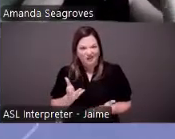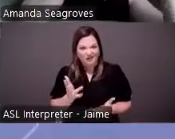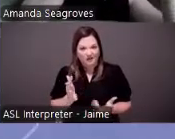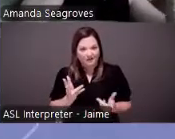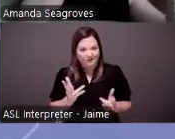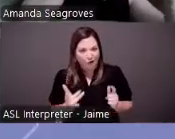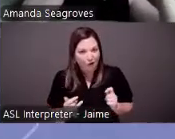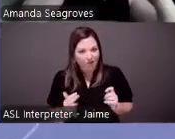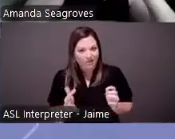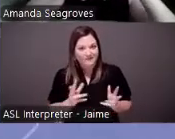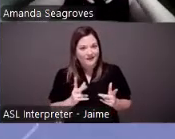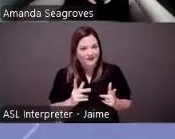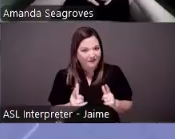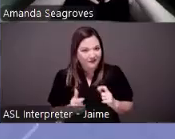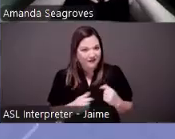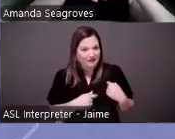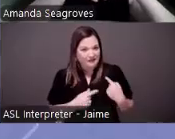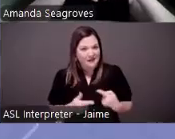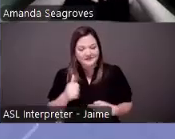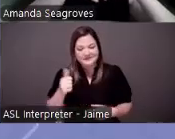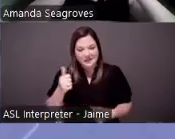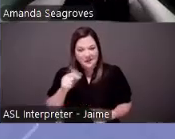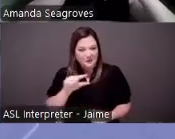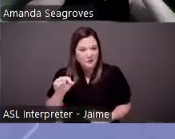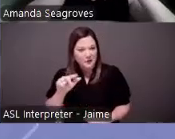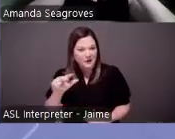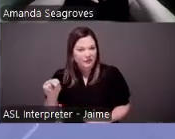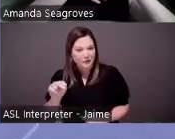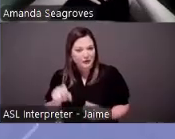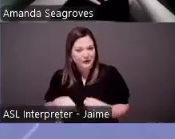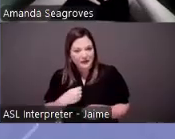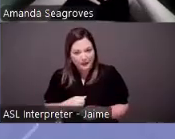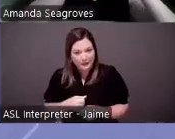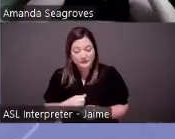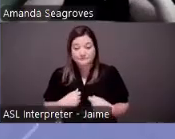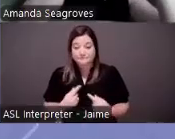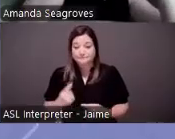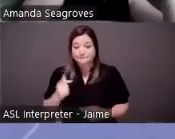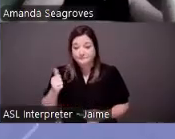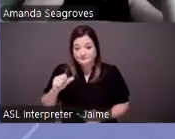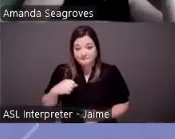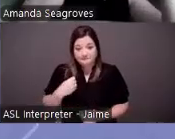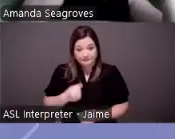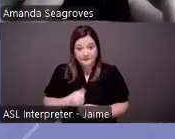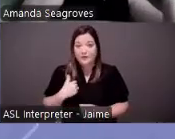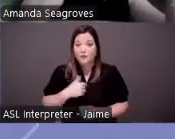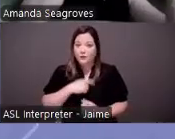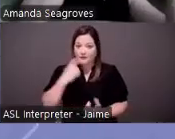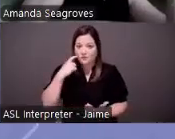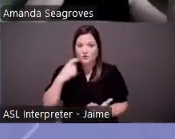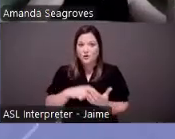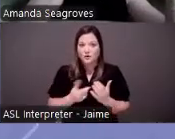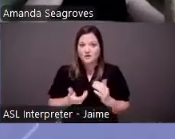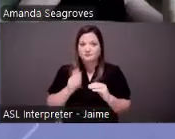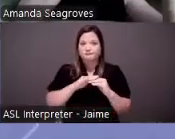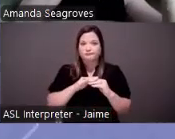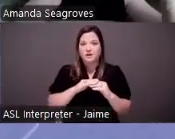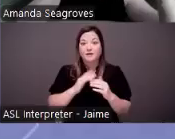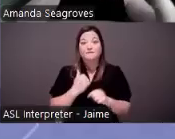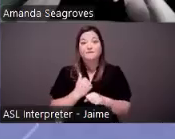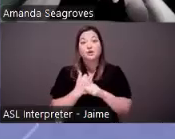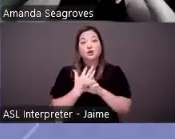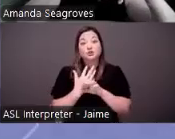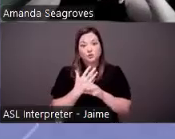the last several decades. And so lately in the last decade or so, we've really seen a rise of virtual care. And